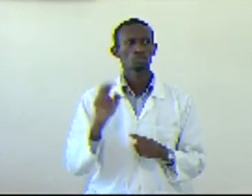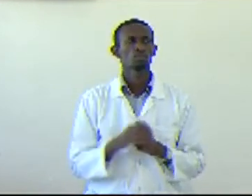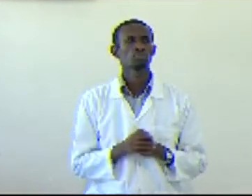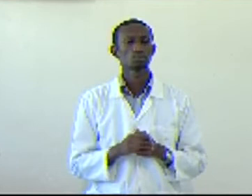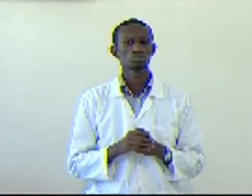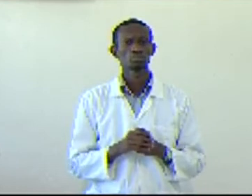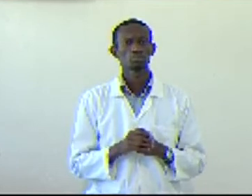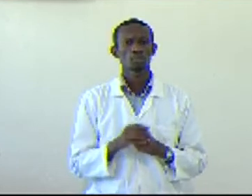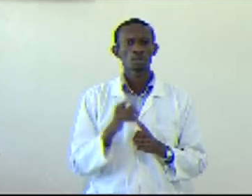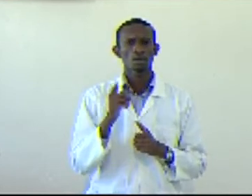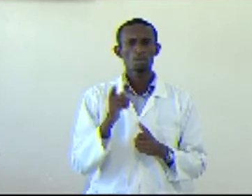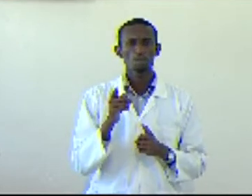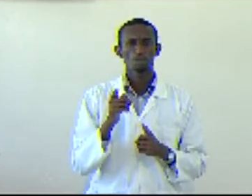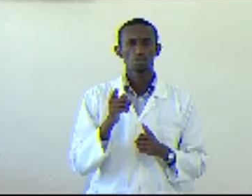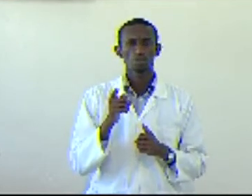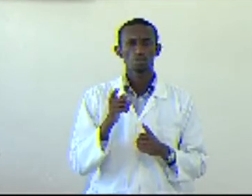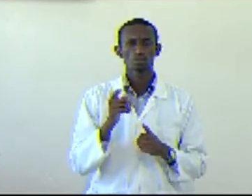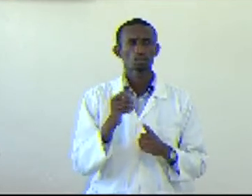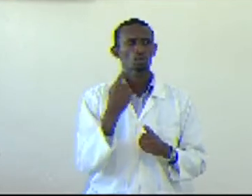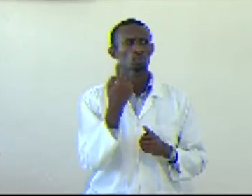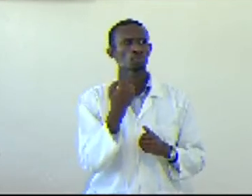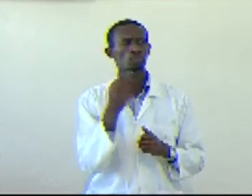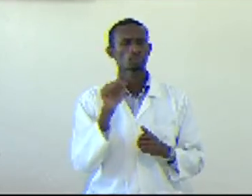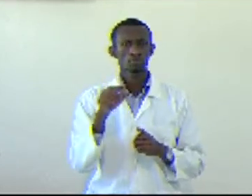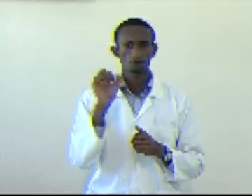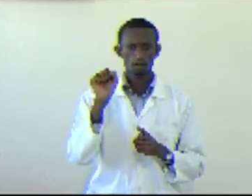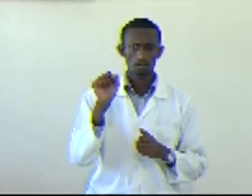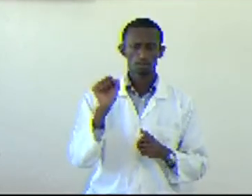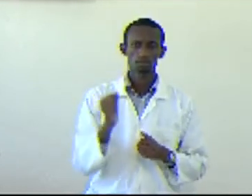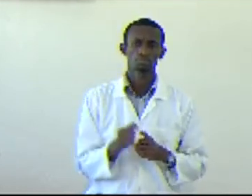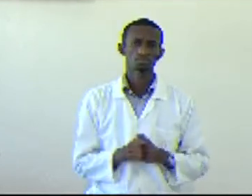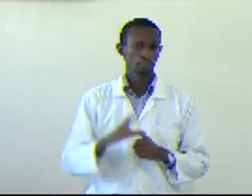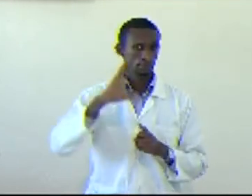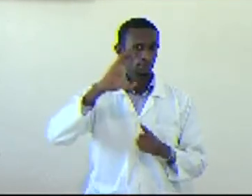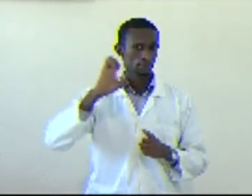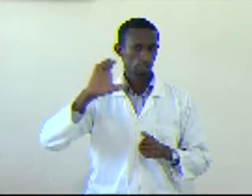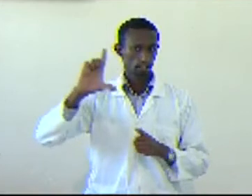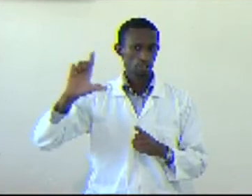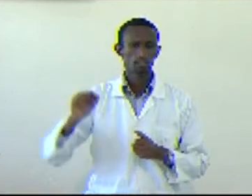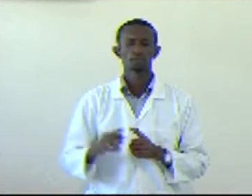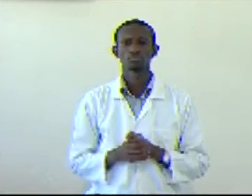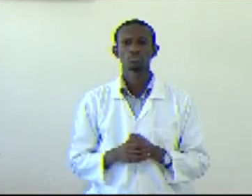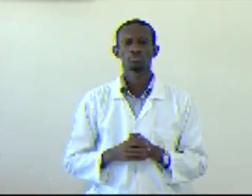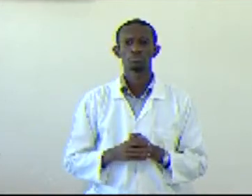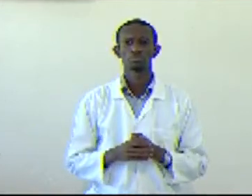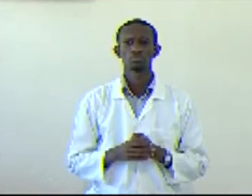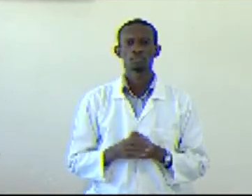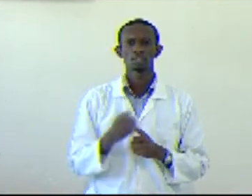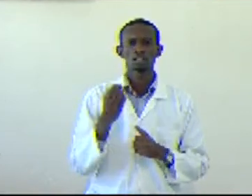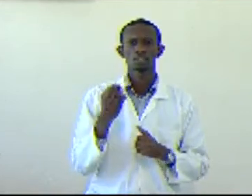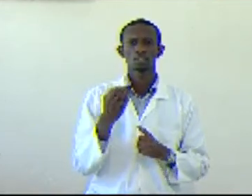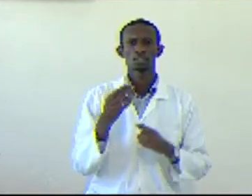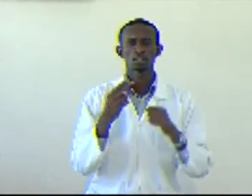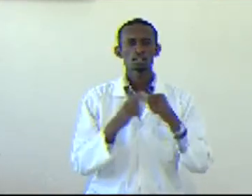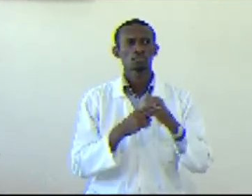volt cell. The balance point of the cell in open circuit, remember, in open circuit, here we have a